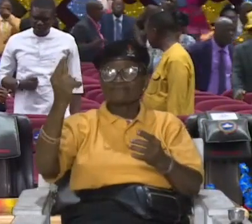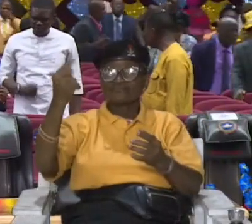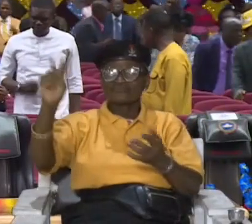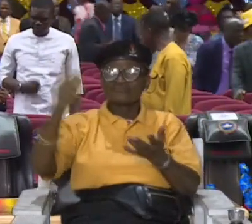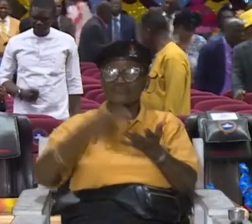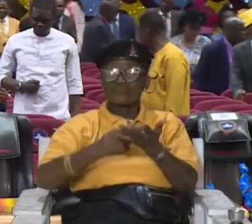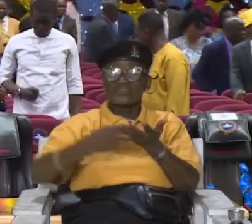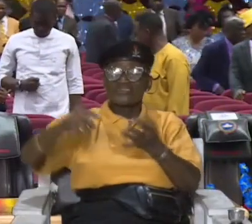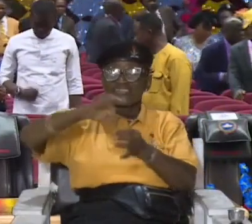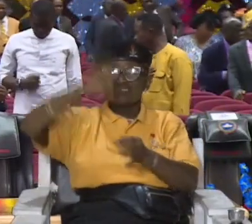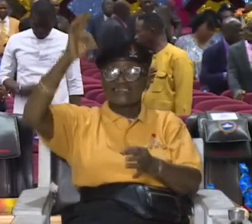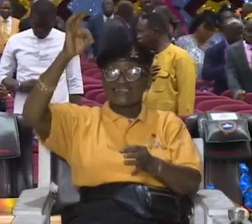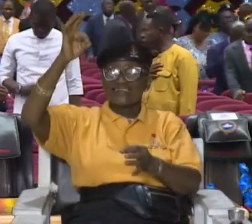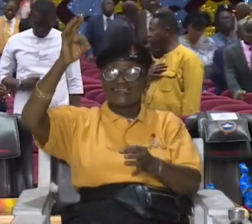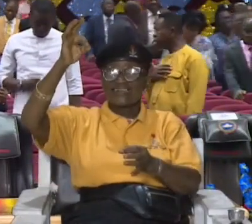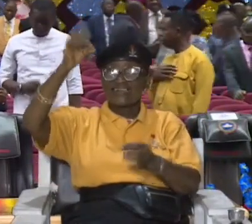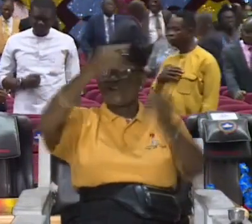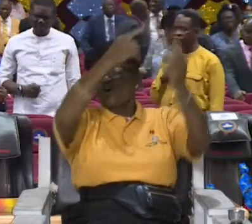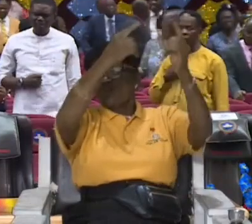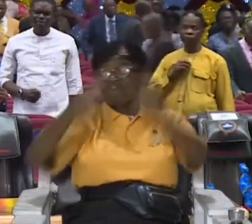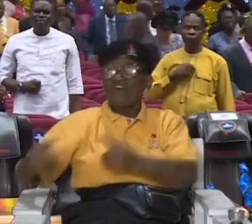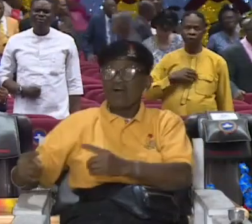Let your fire fall.